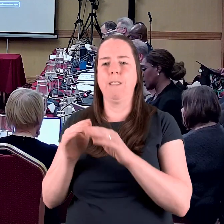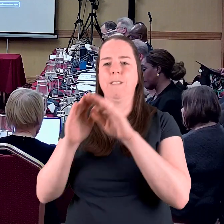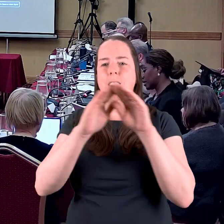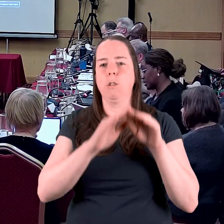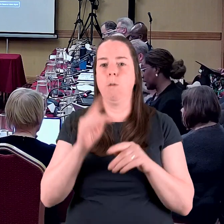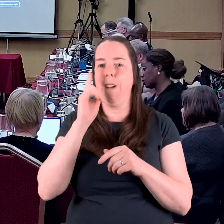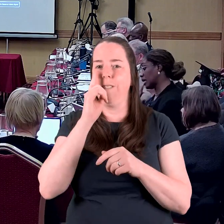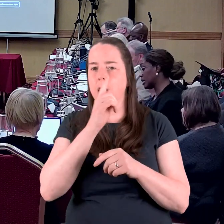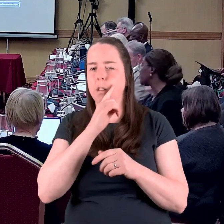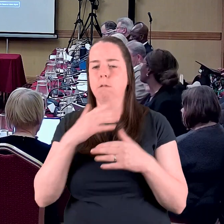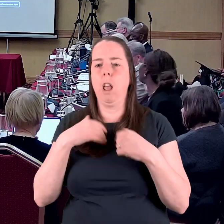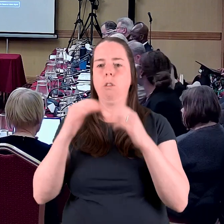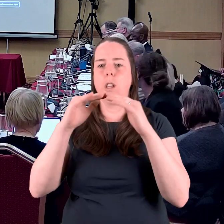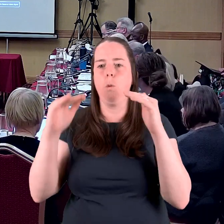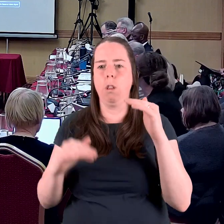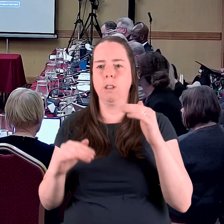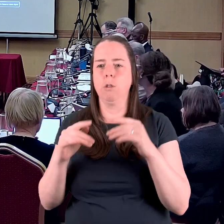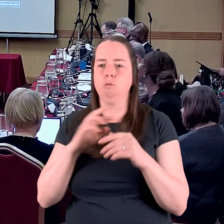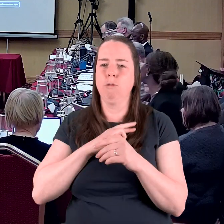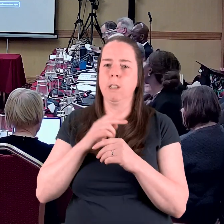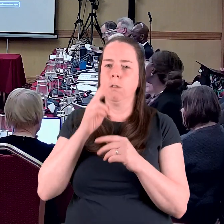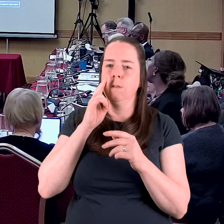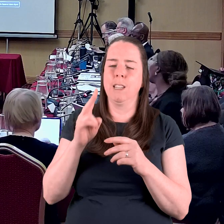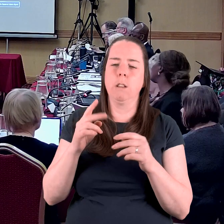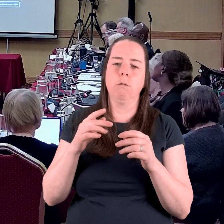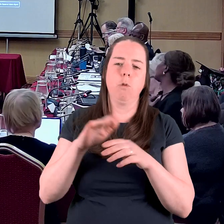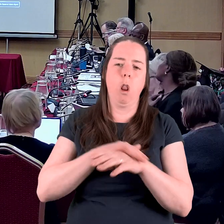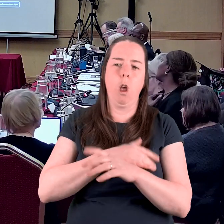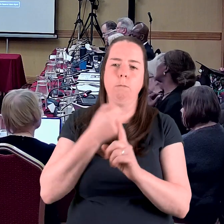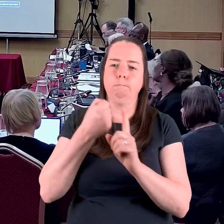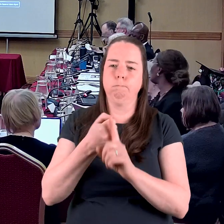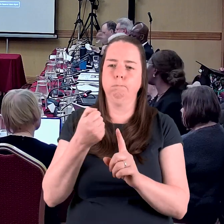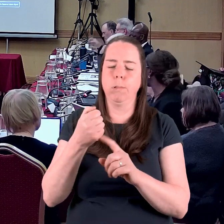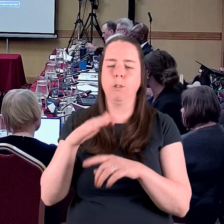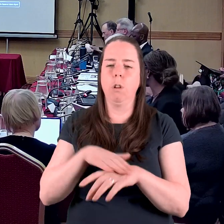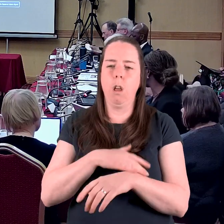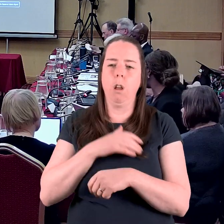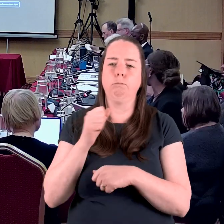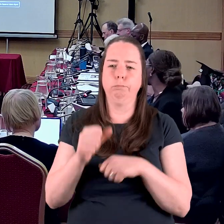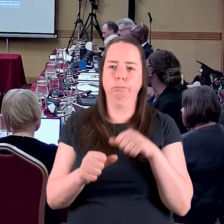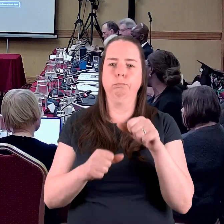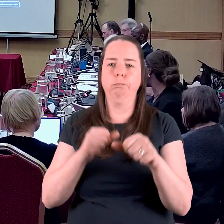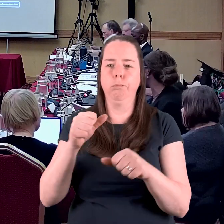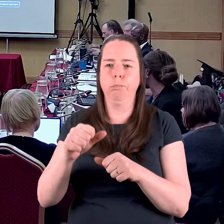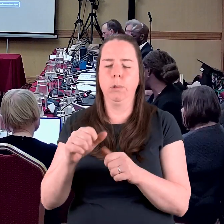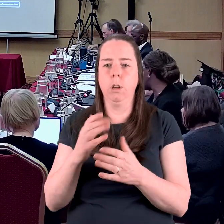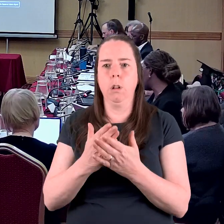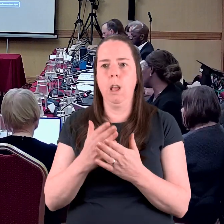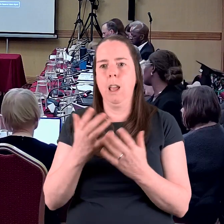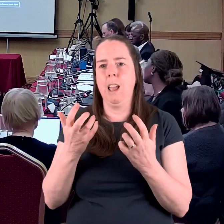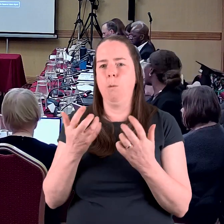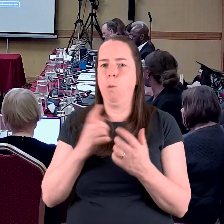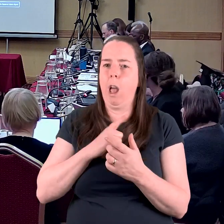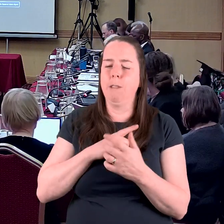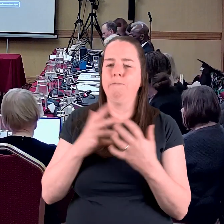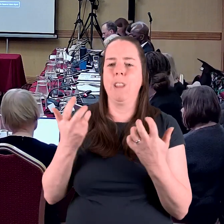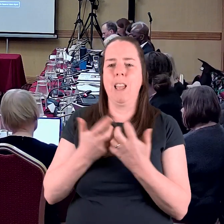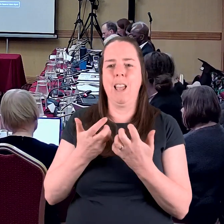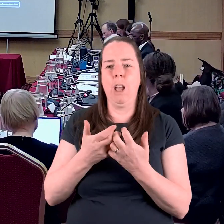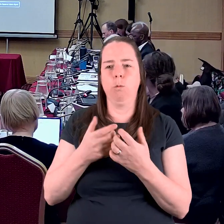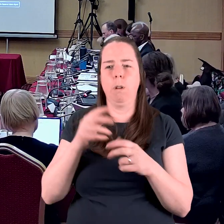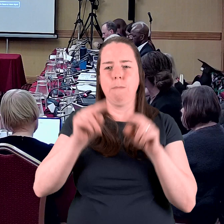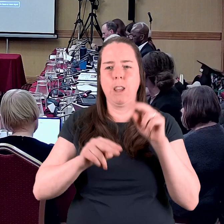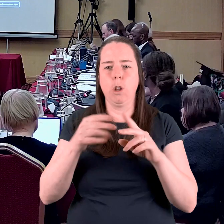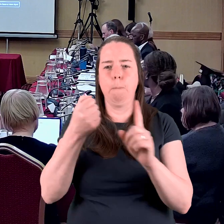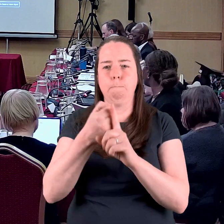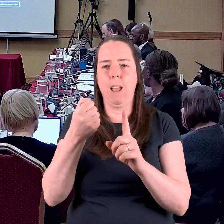When we talk about nationally evidence about health inequalities, the reason why we've seen slow impact and slow progress is just the ability of